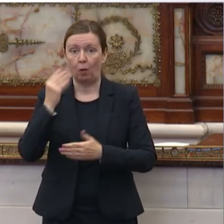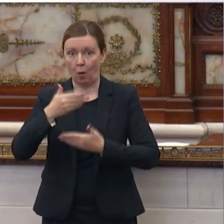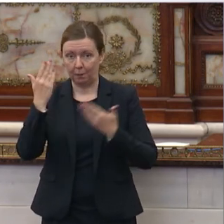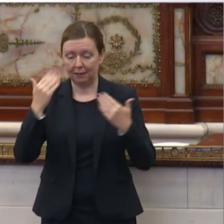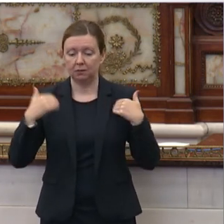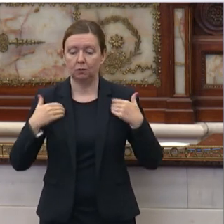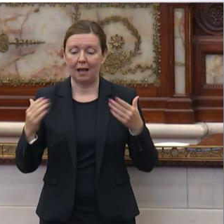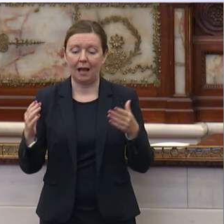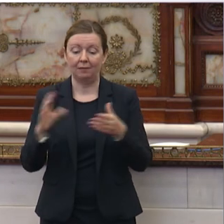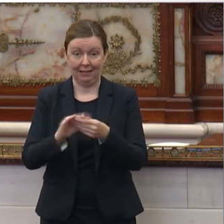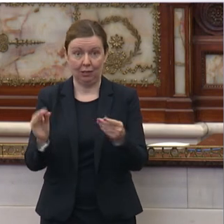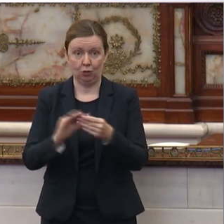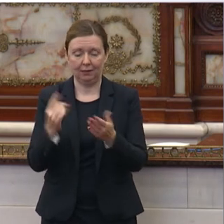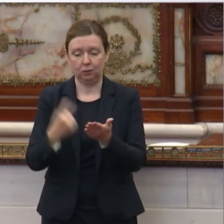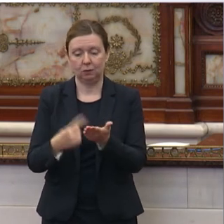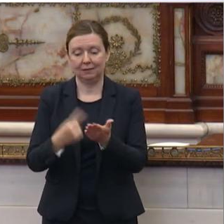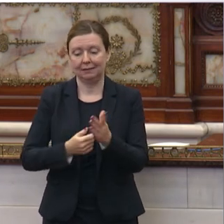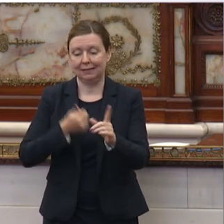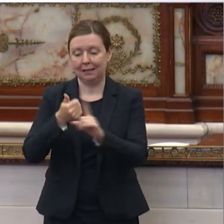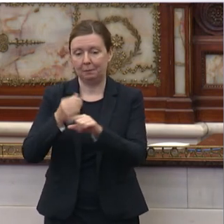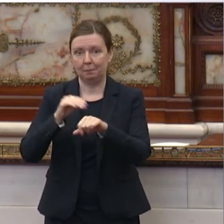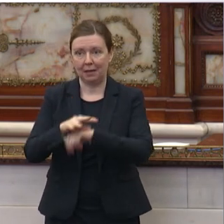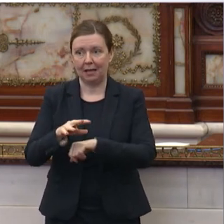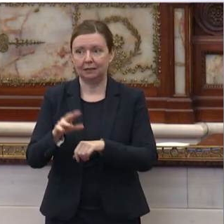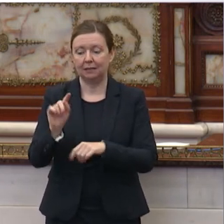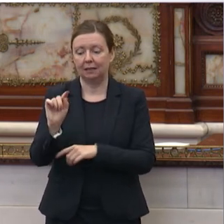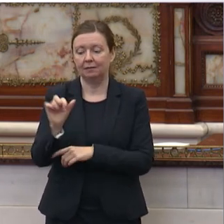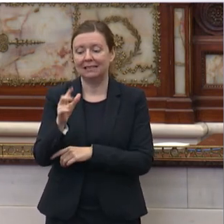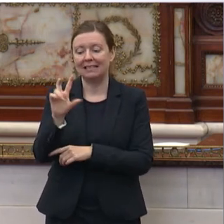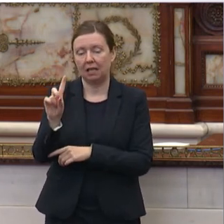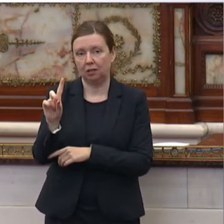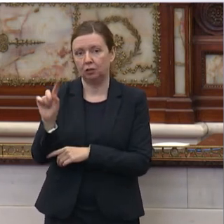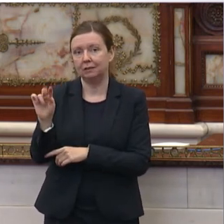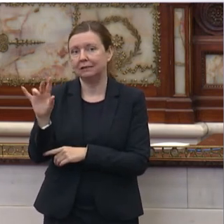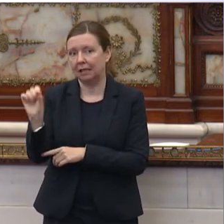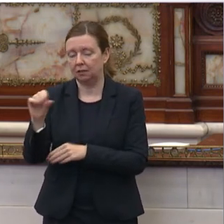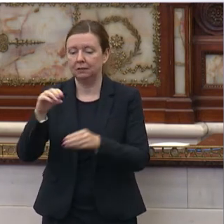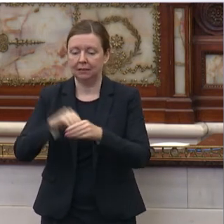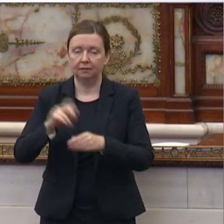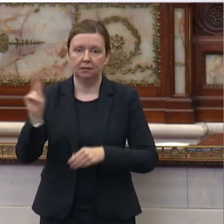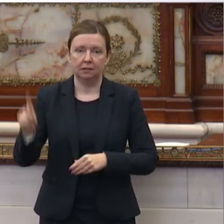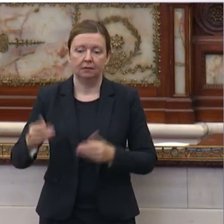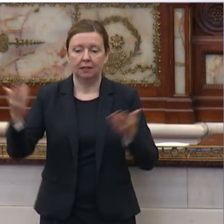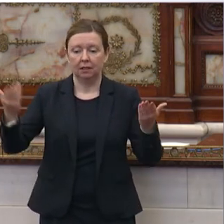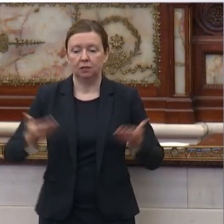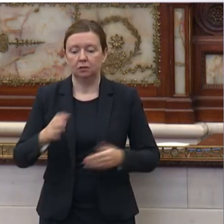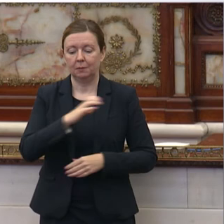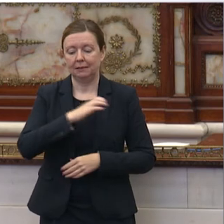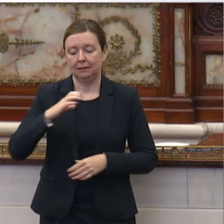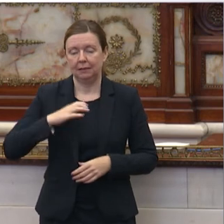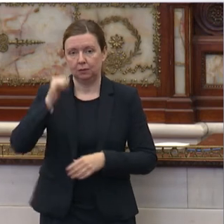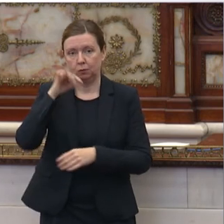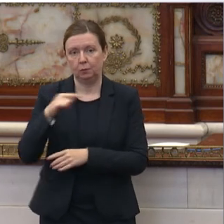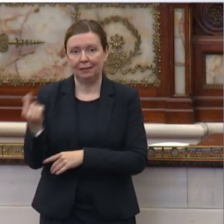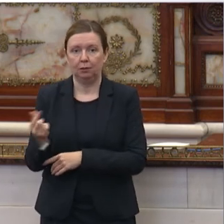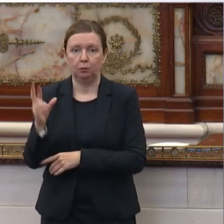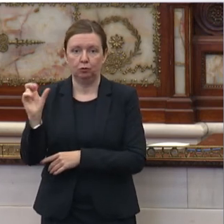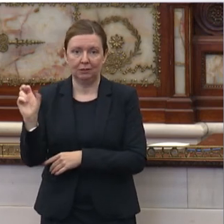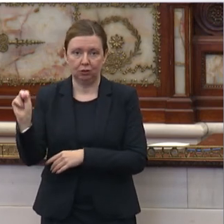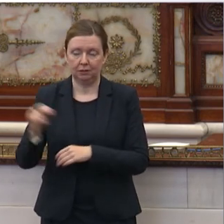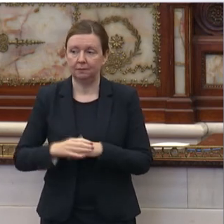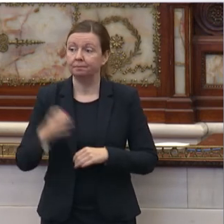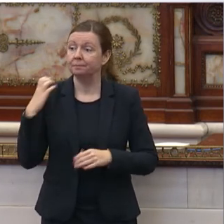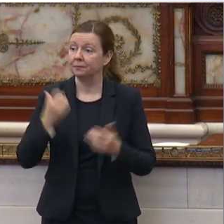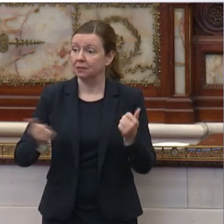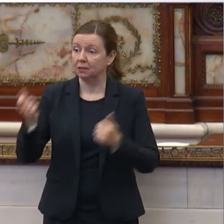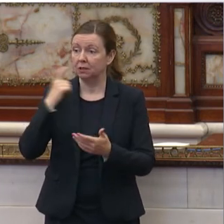hold a hearing to discuss the impact of tangled titles in Philadelphia, introduced by Councilwoman Gilmore Richardson. Chair